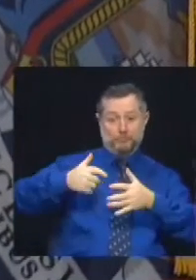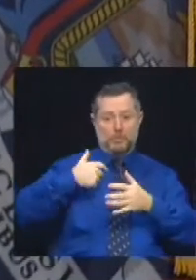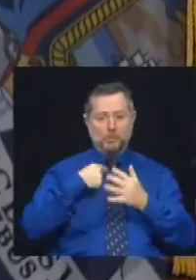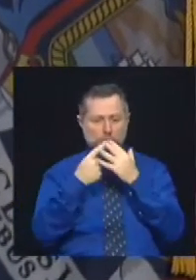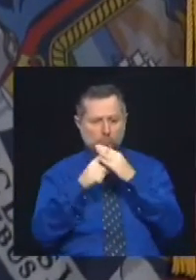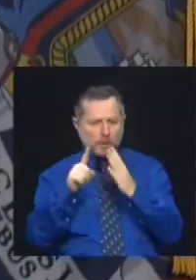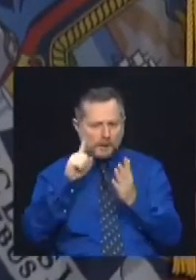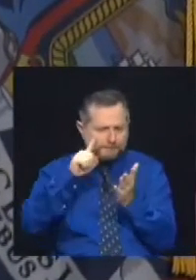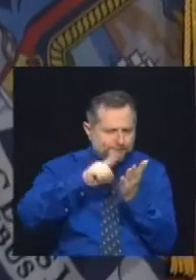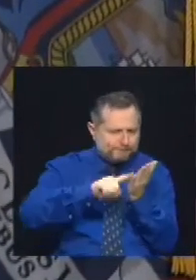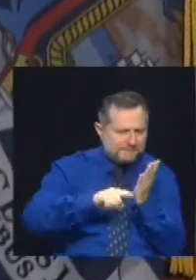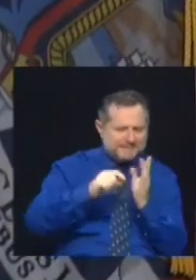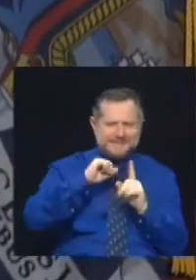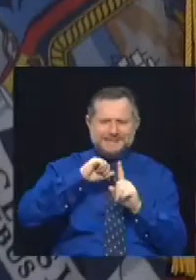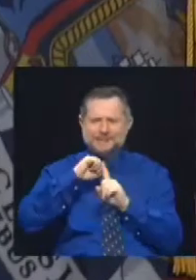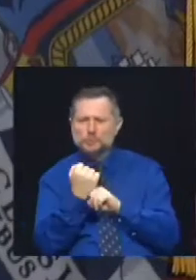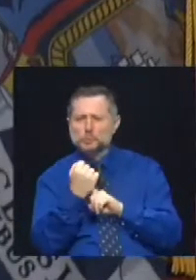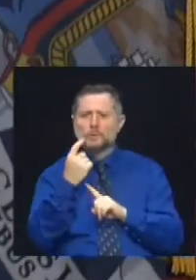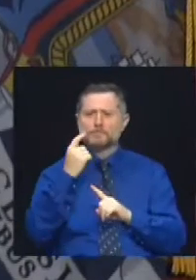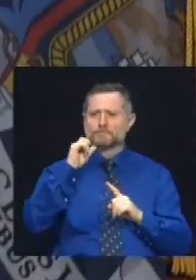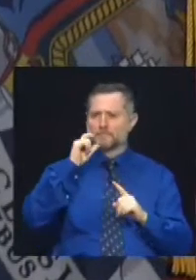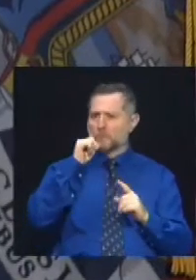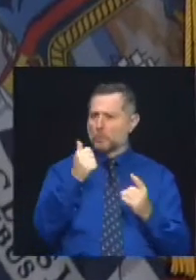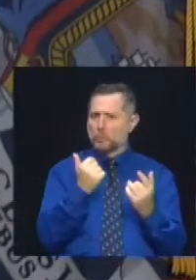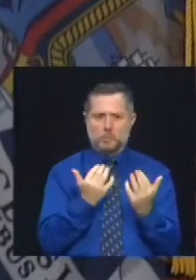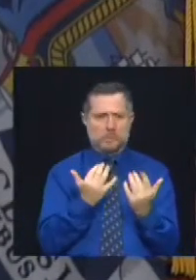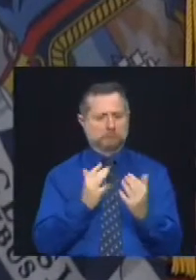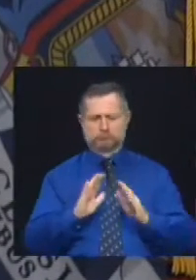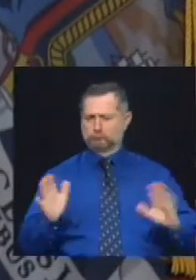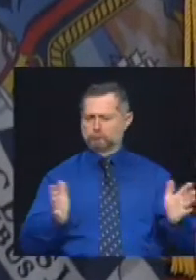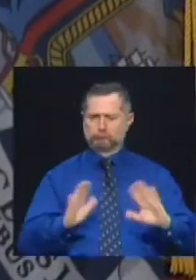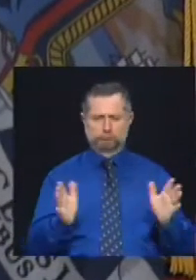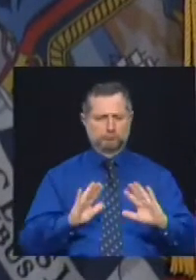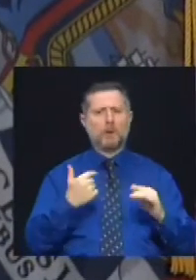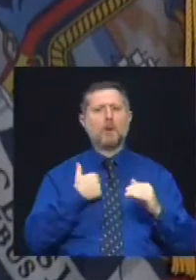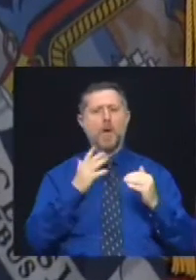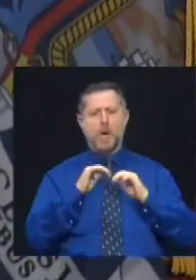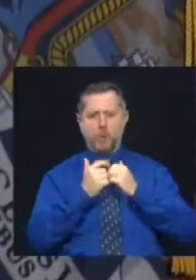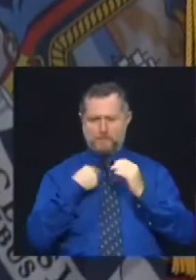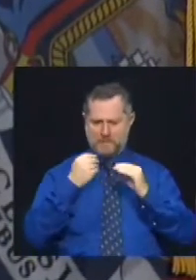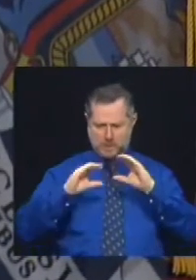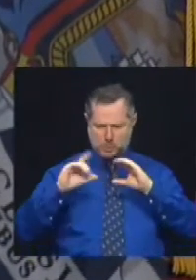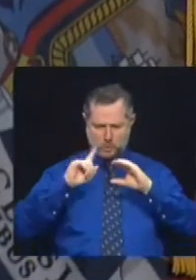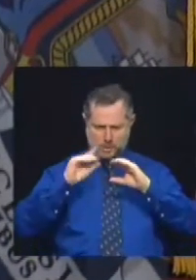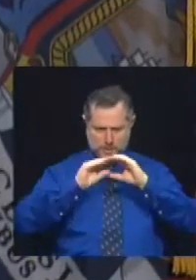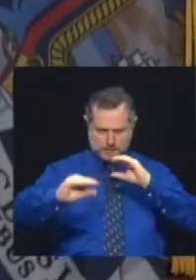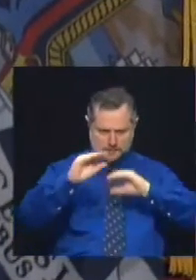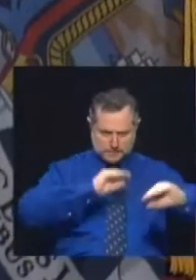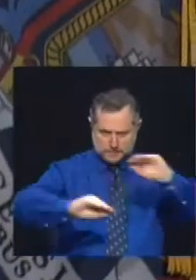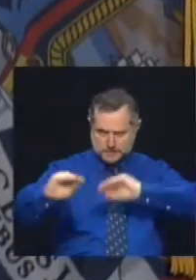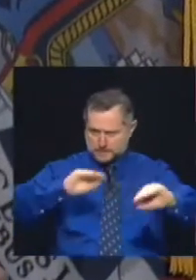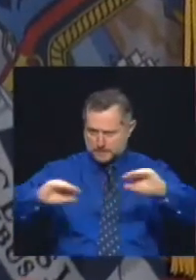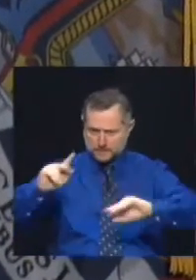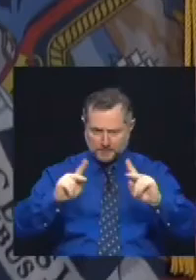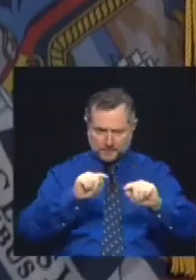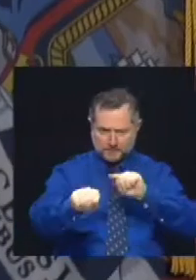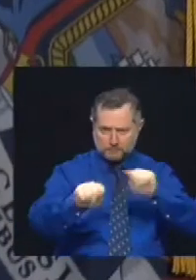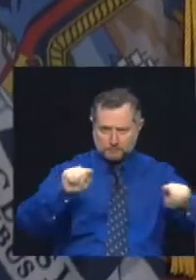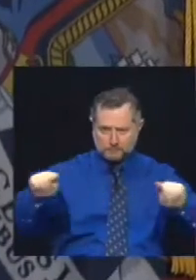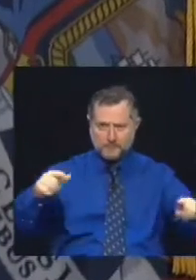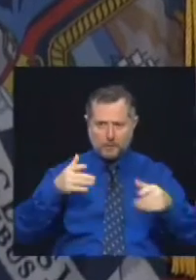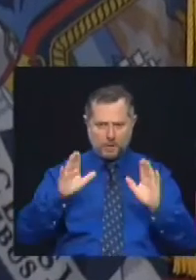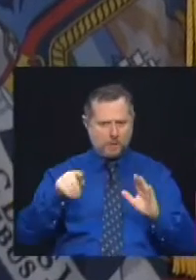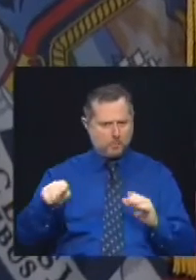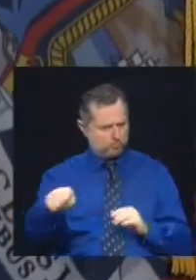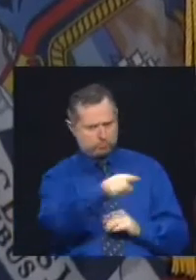to wait not one second longer in terms of how we get this relief out to people. It's there. It needs to be in their hands so they can start